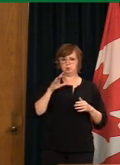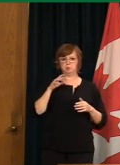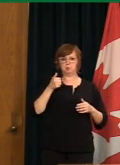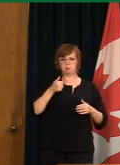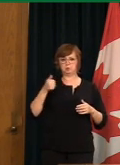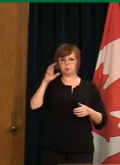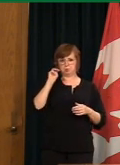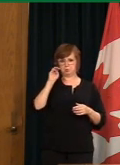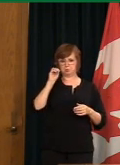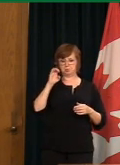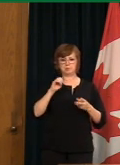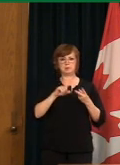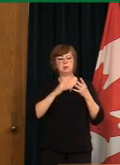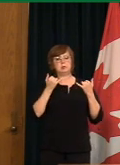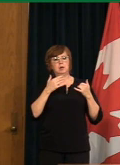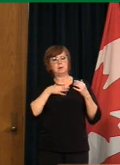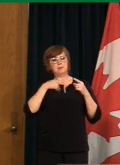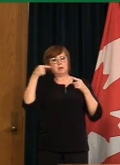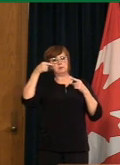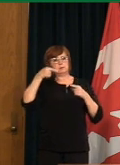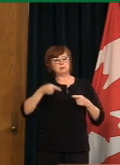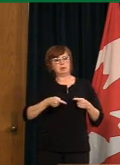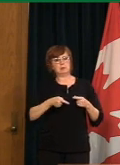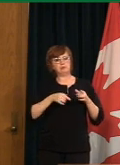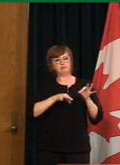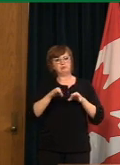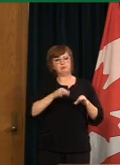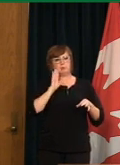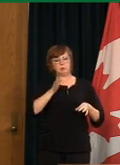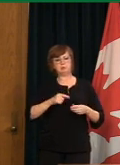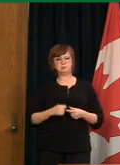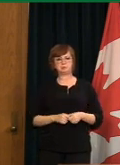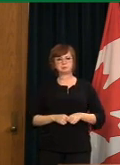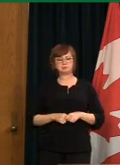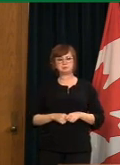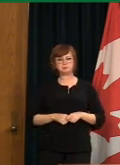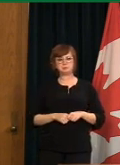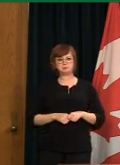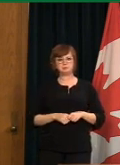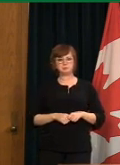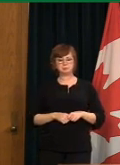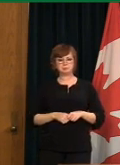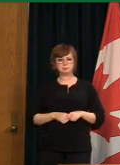with some specific details. As the Premier mentioned,